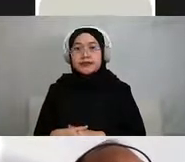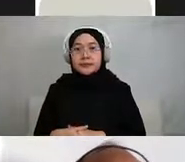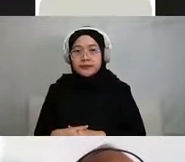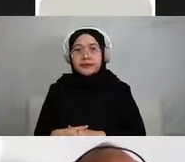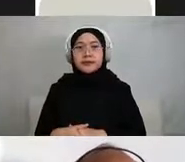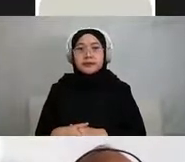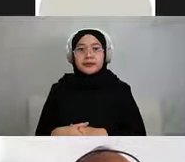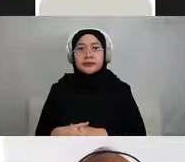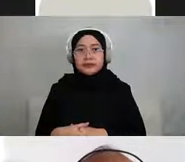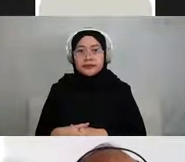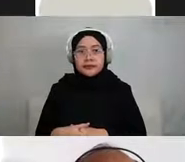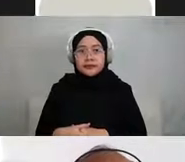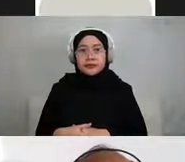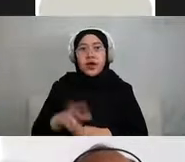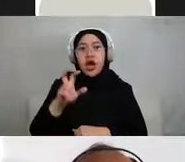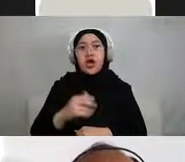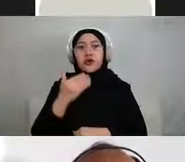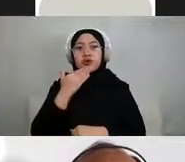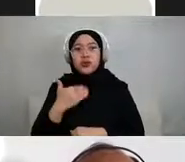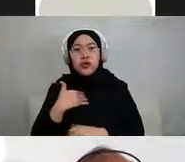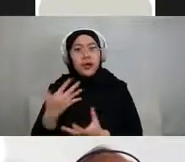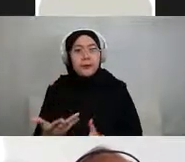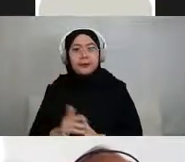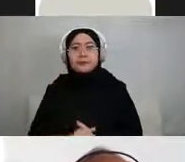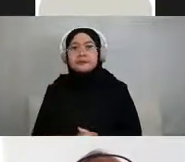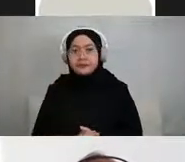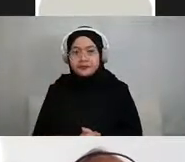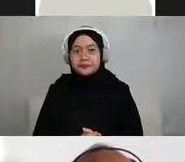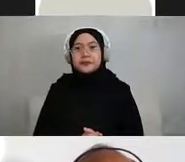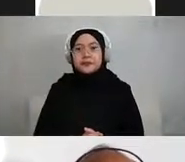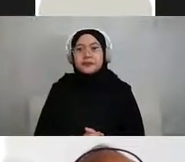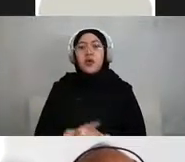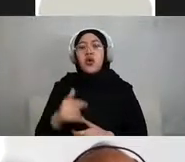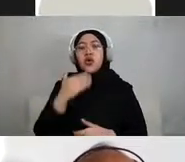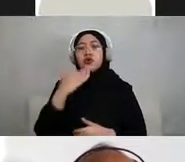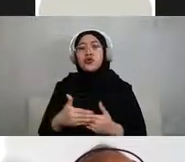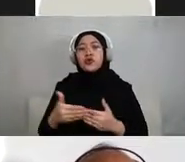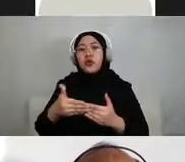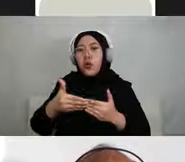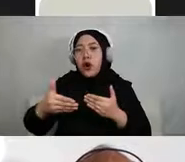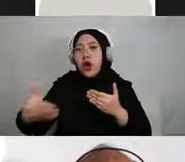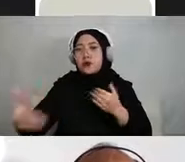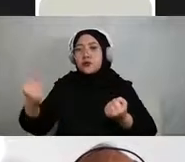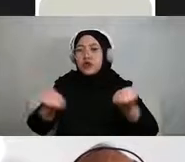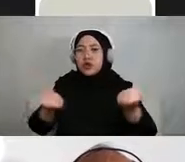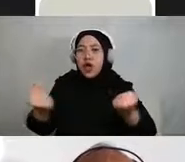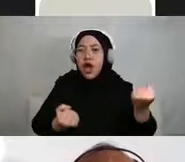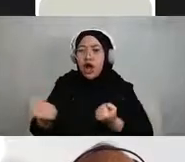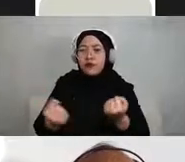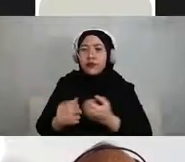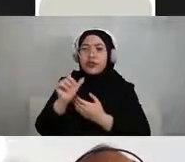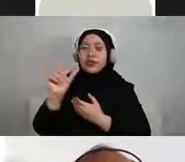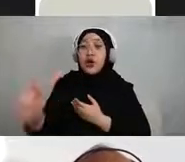more kilometer operated in a day. Unless we operate the more kilometer, we cannot achieve the